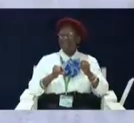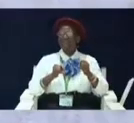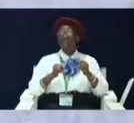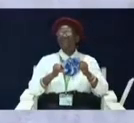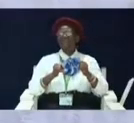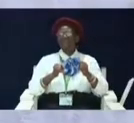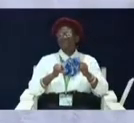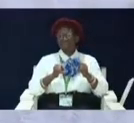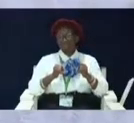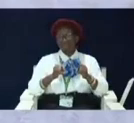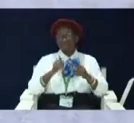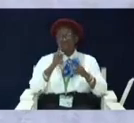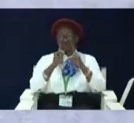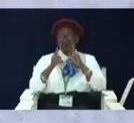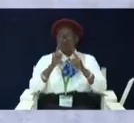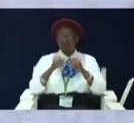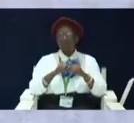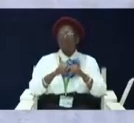talk.